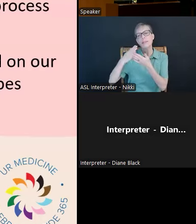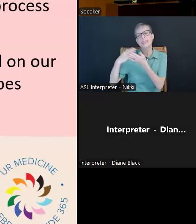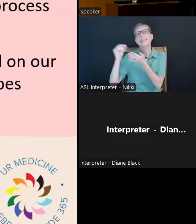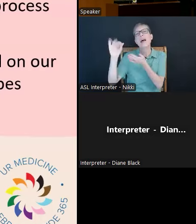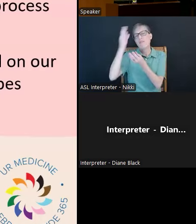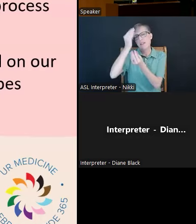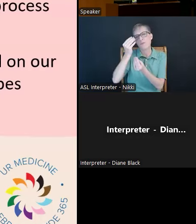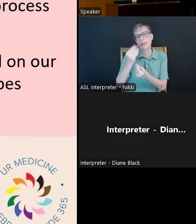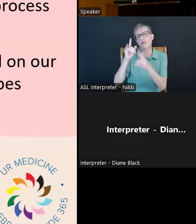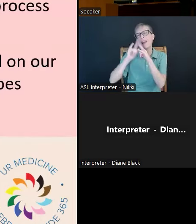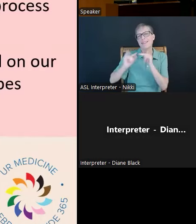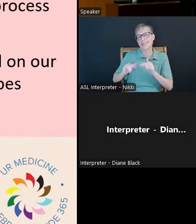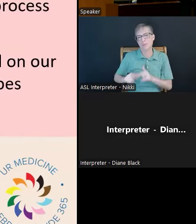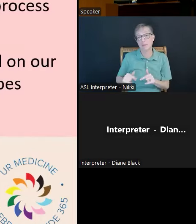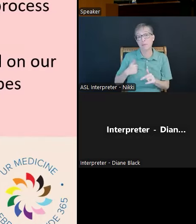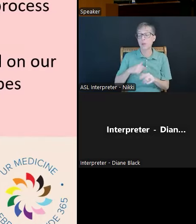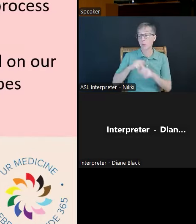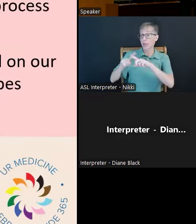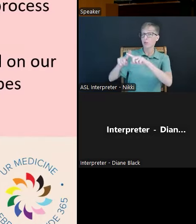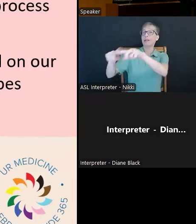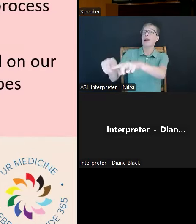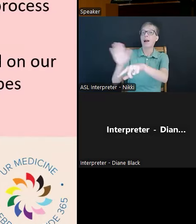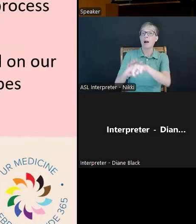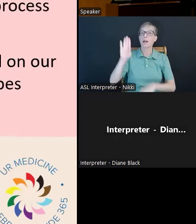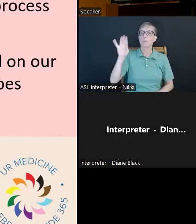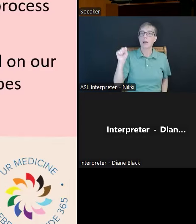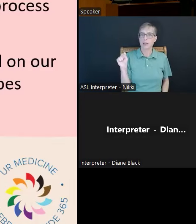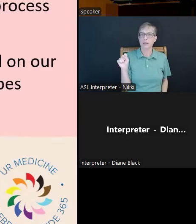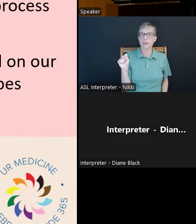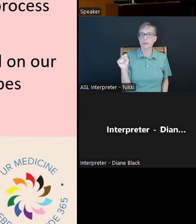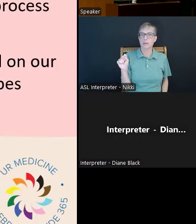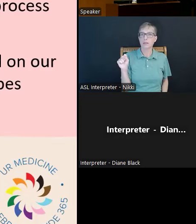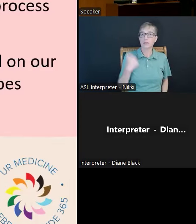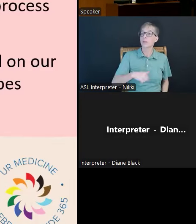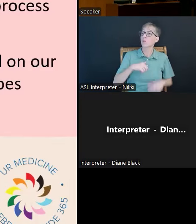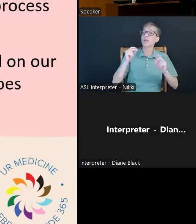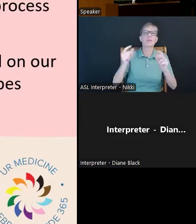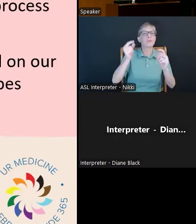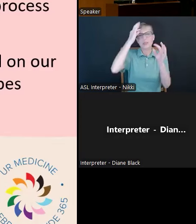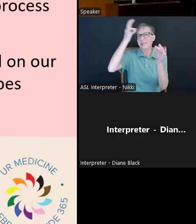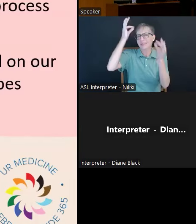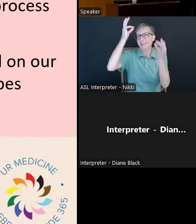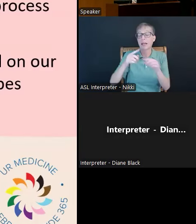on our biases. We lean into our stereotypes, and we make very quick decisions based on what we